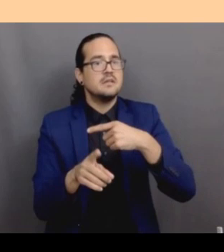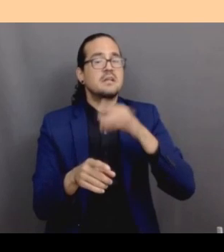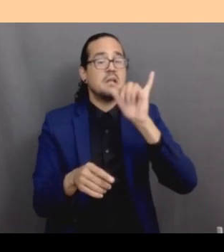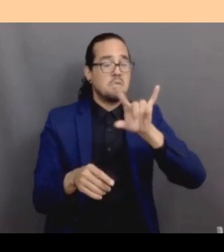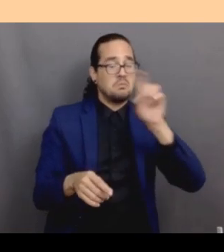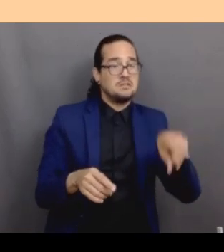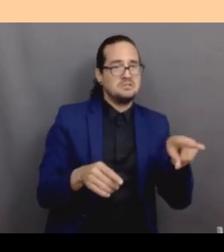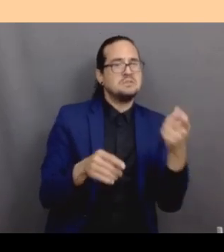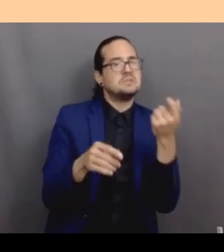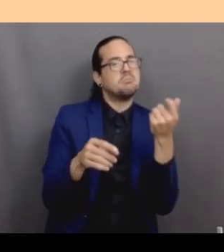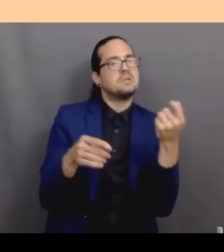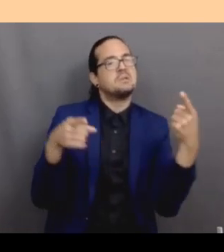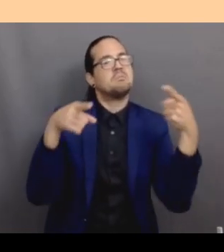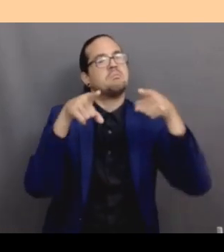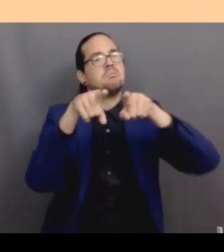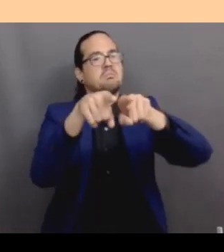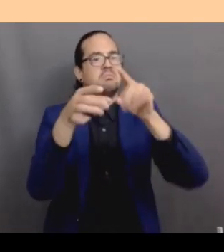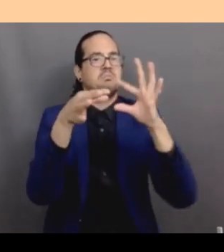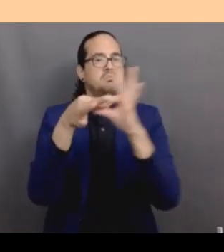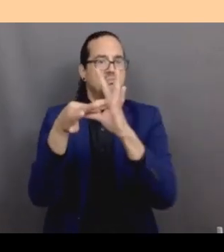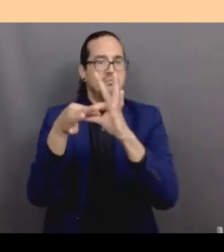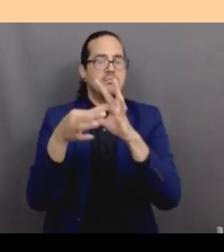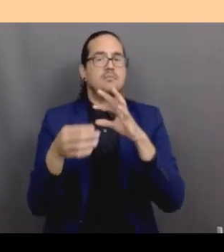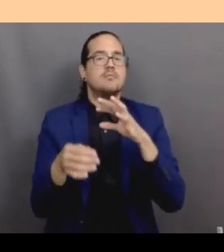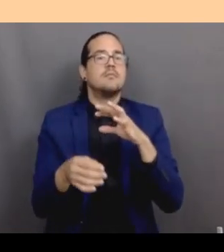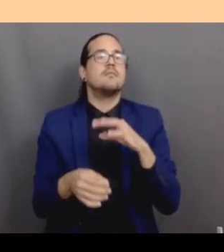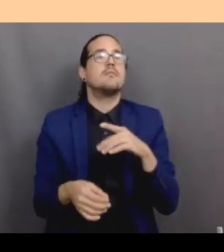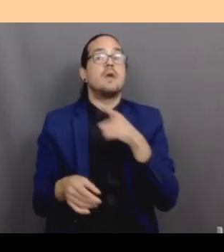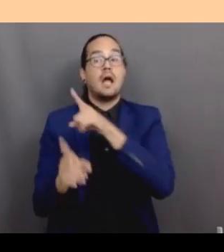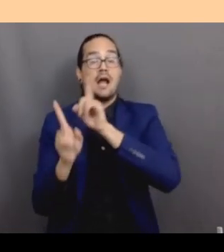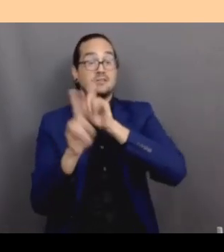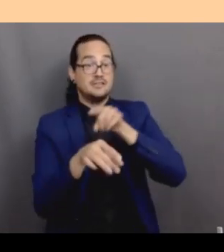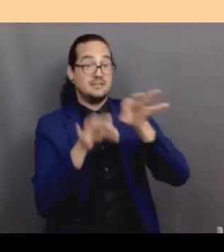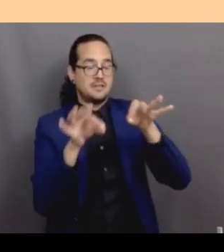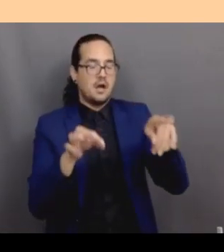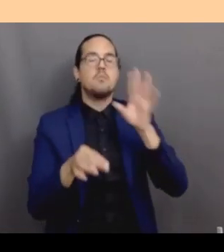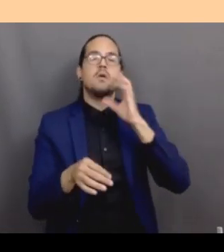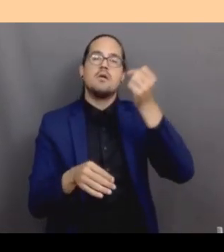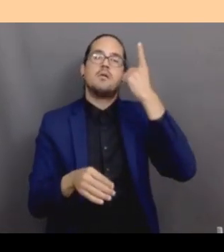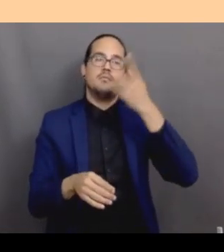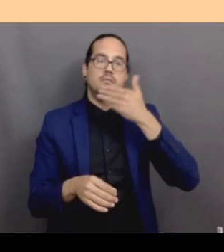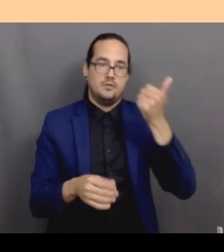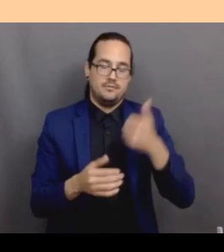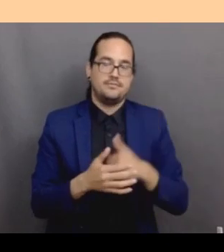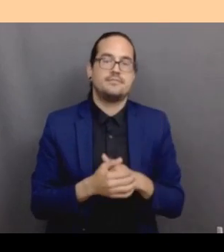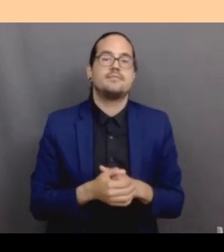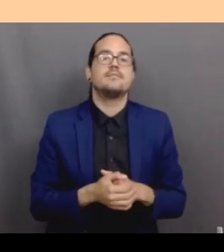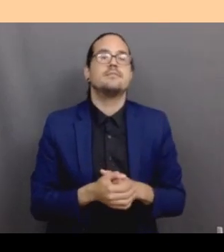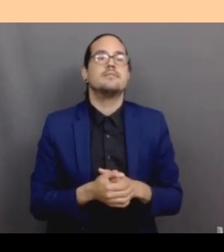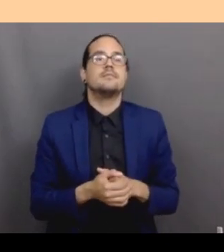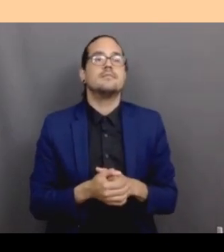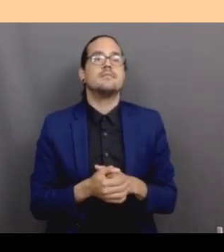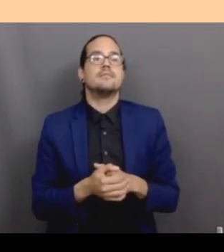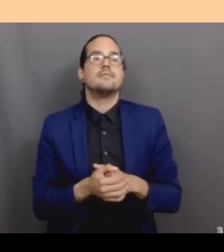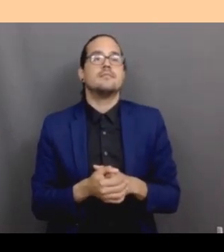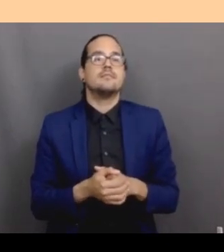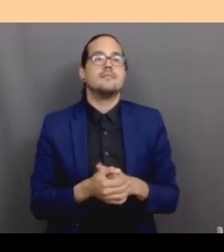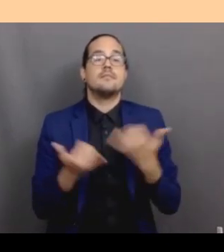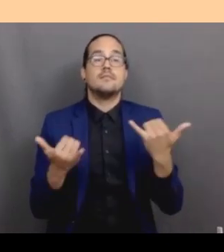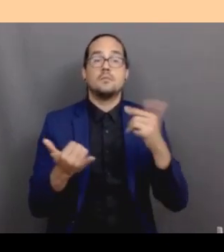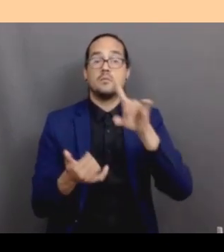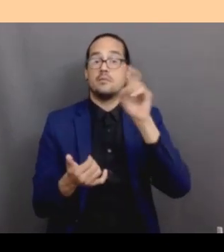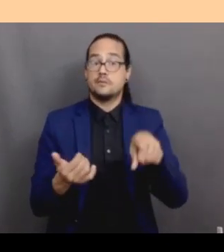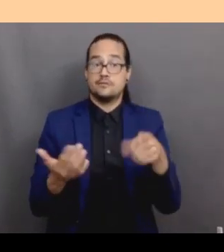that effort with this. And the question specifically is, how is the county engaged